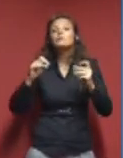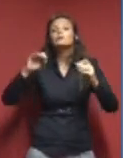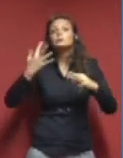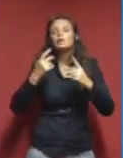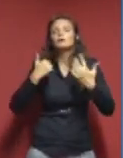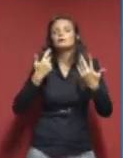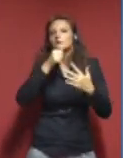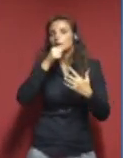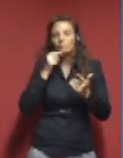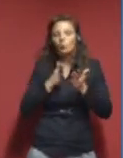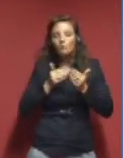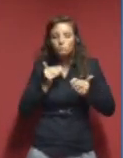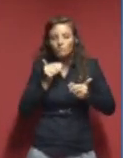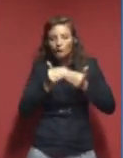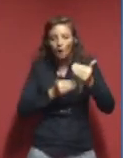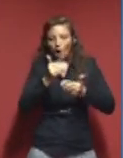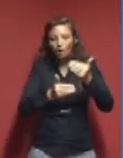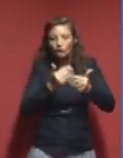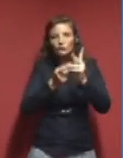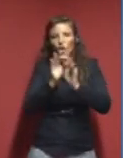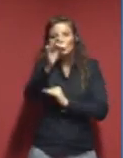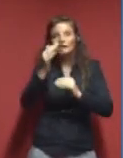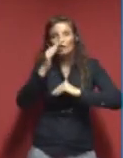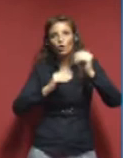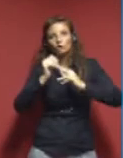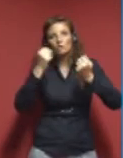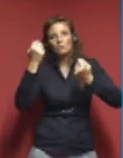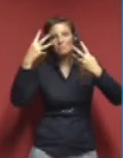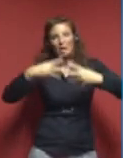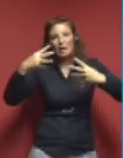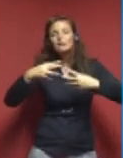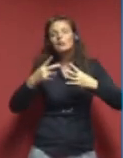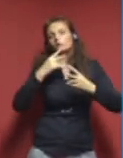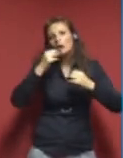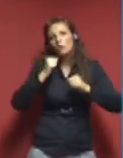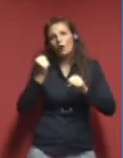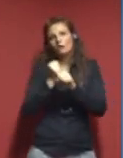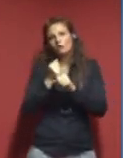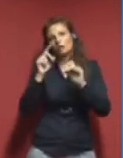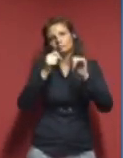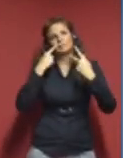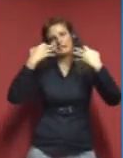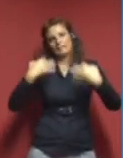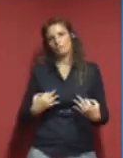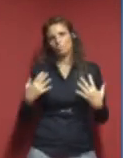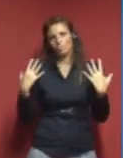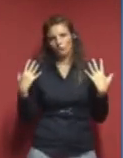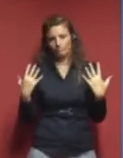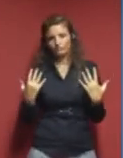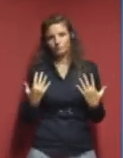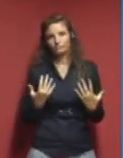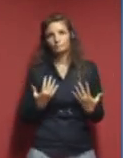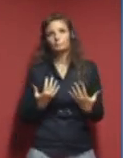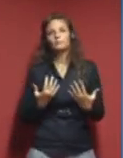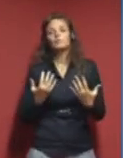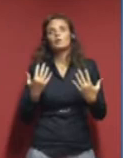operator and a safe operator. And that has proven to be true so far. We haven't had any injuries. We haven't had any major accidents,